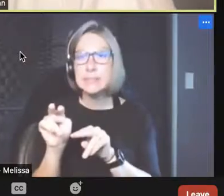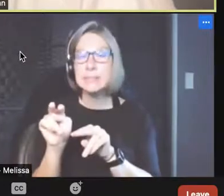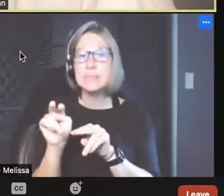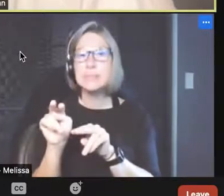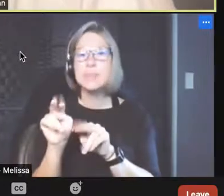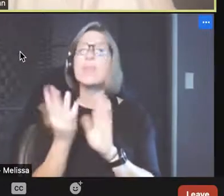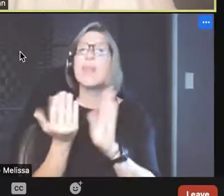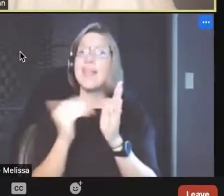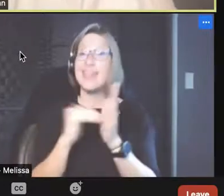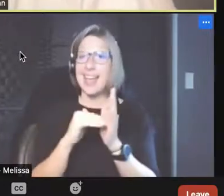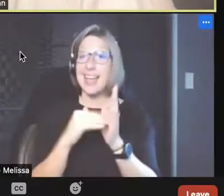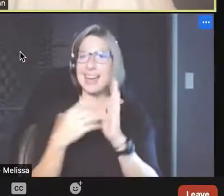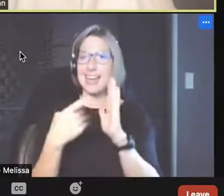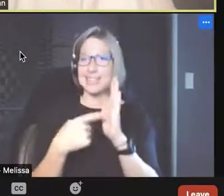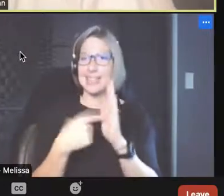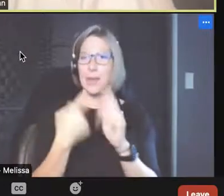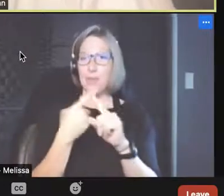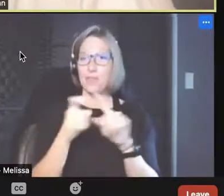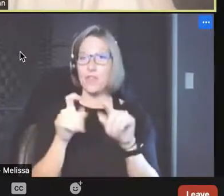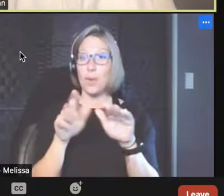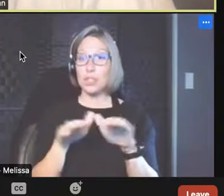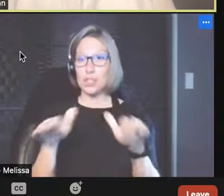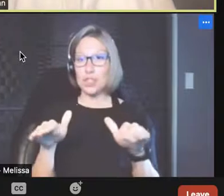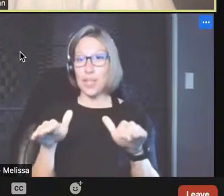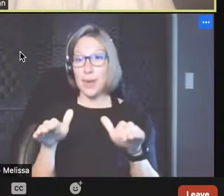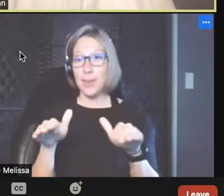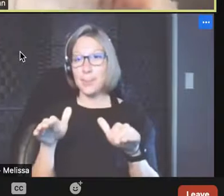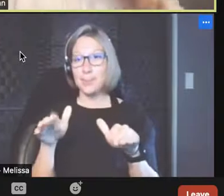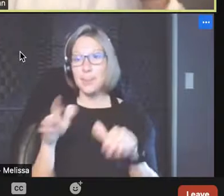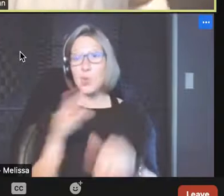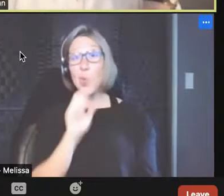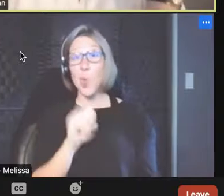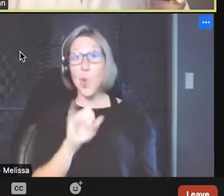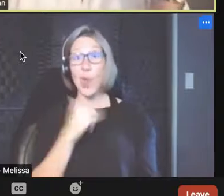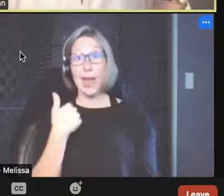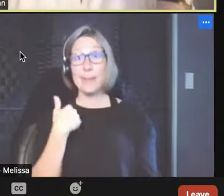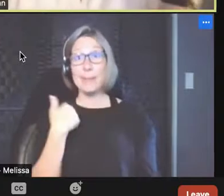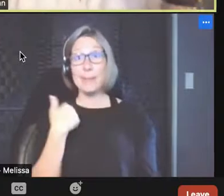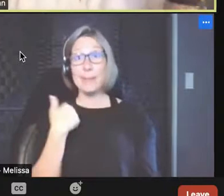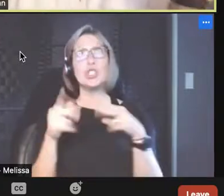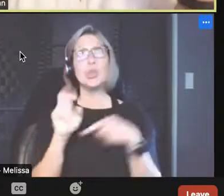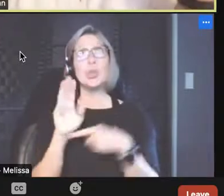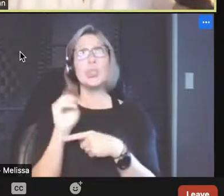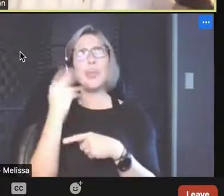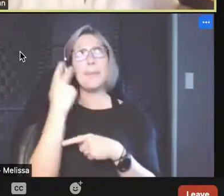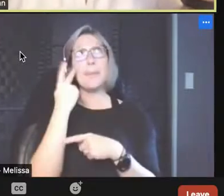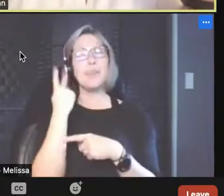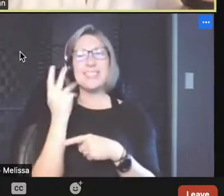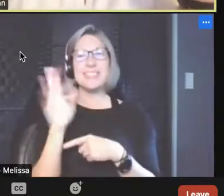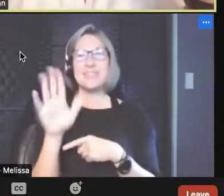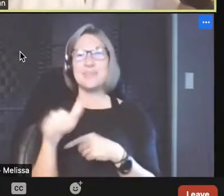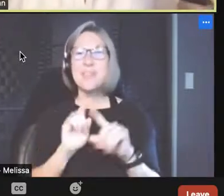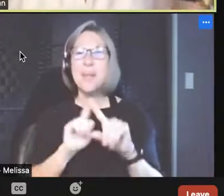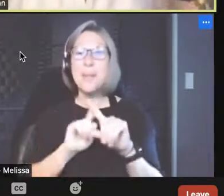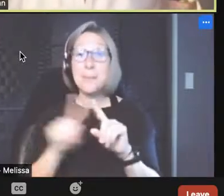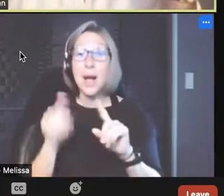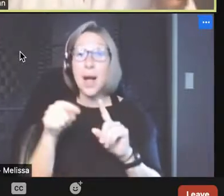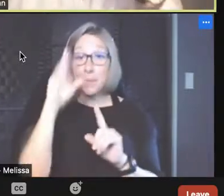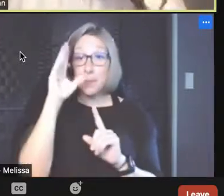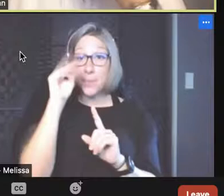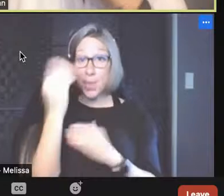I'll use an example from a child, when you're old like me, you have short-term memory and that's about it. But there was a boy in this space